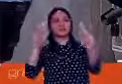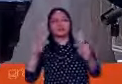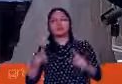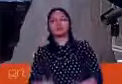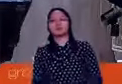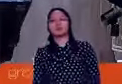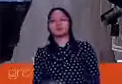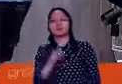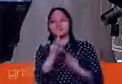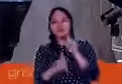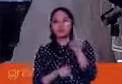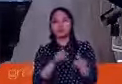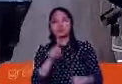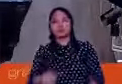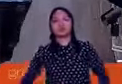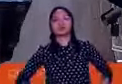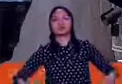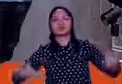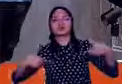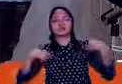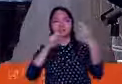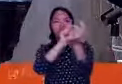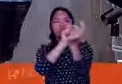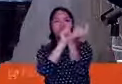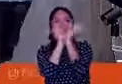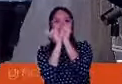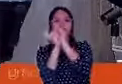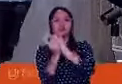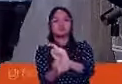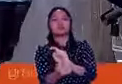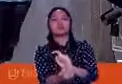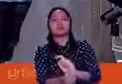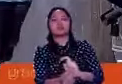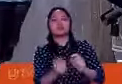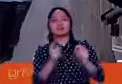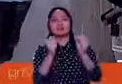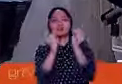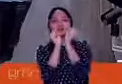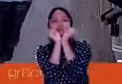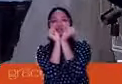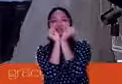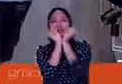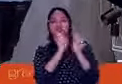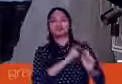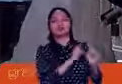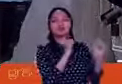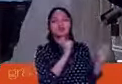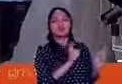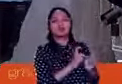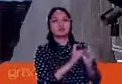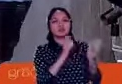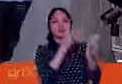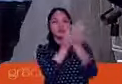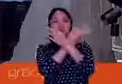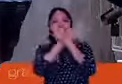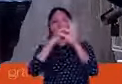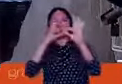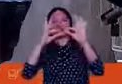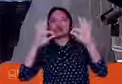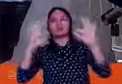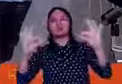And I look at men with lives transformed, these slaves of sin